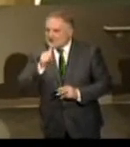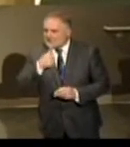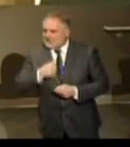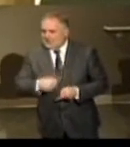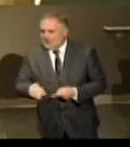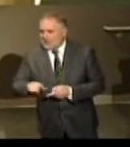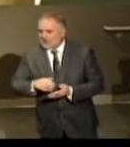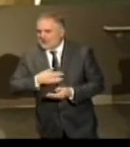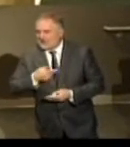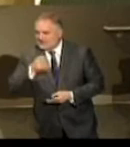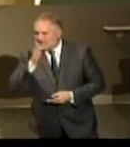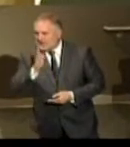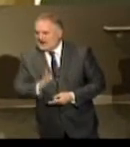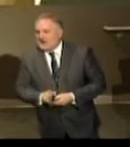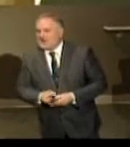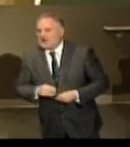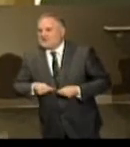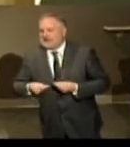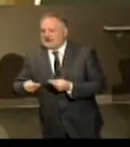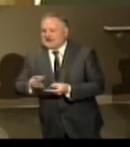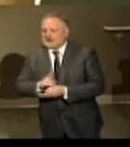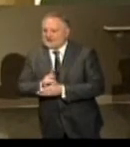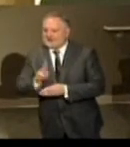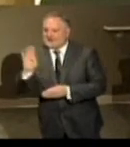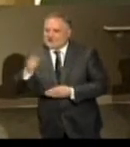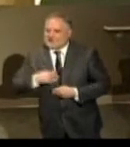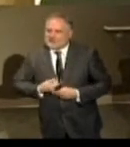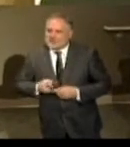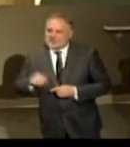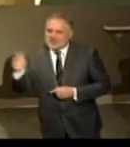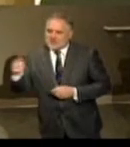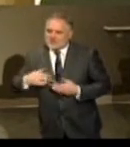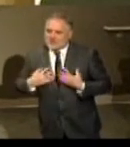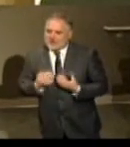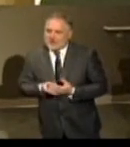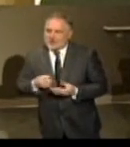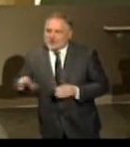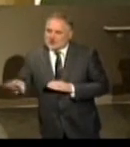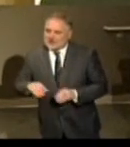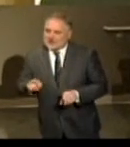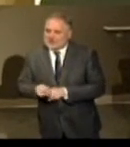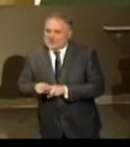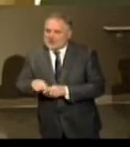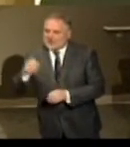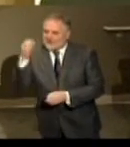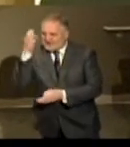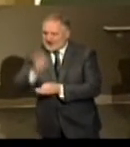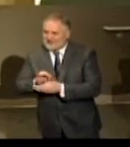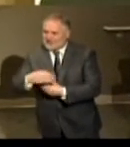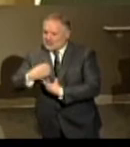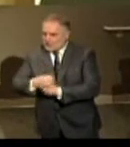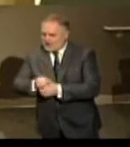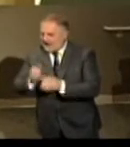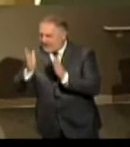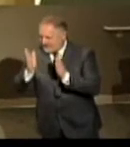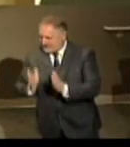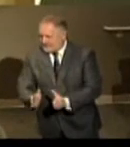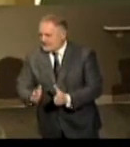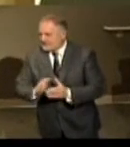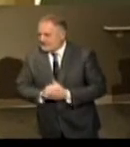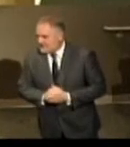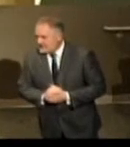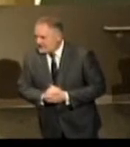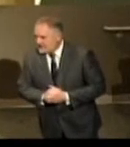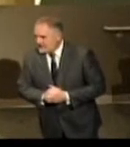the will of God commit the keeping of their souls to him in well-doing as unto a faithful, tell me the word. He's a faithful